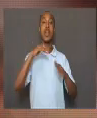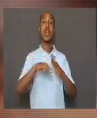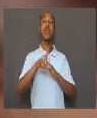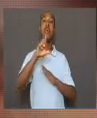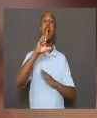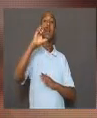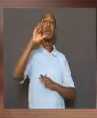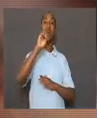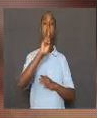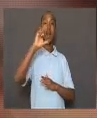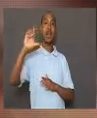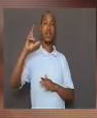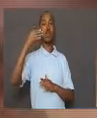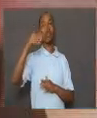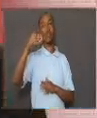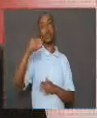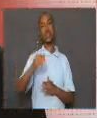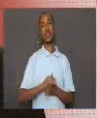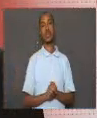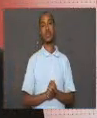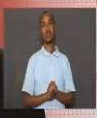1 liter of solution.